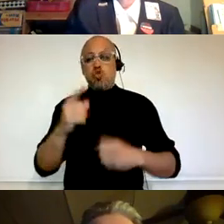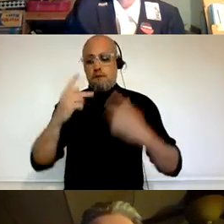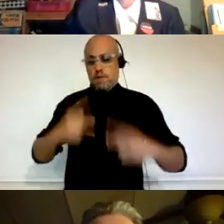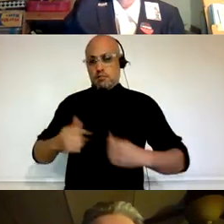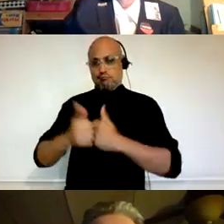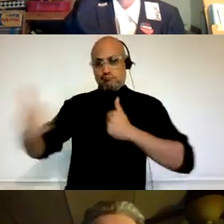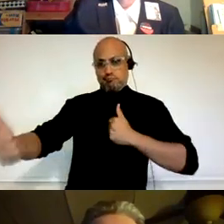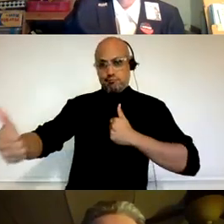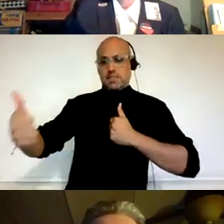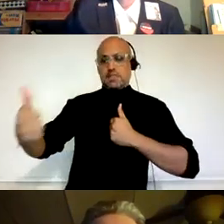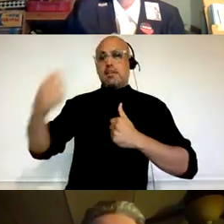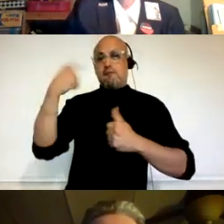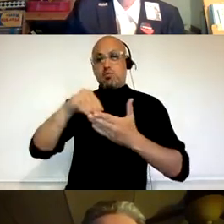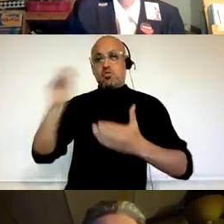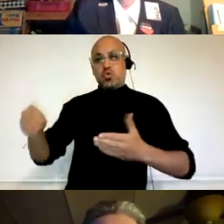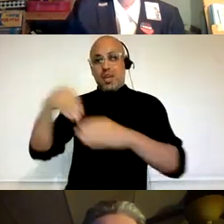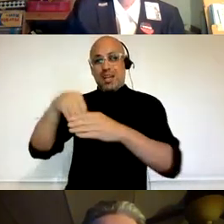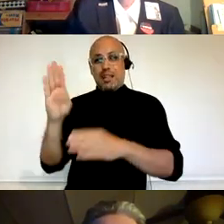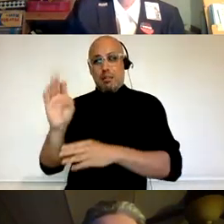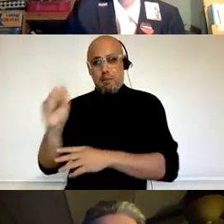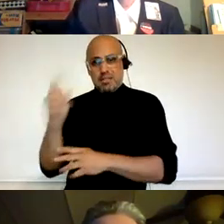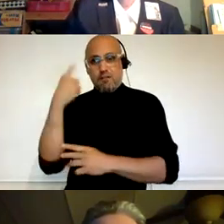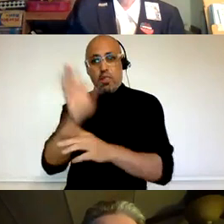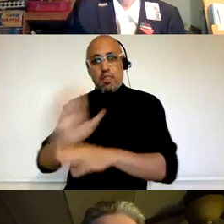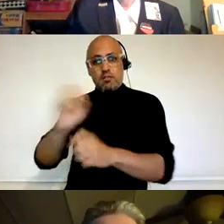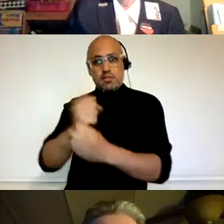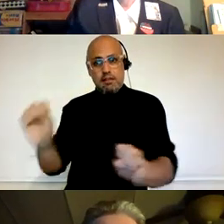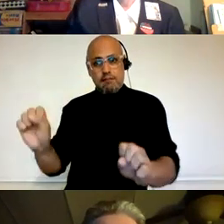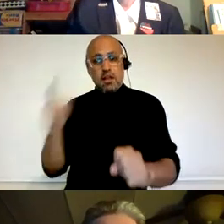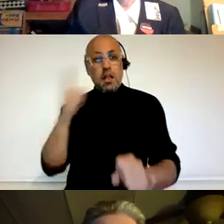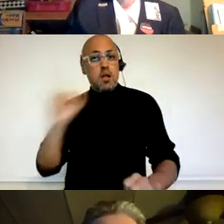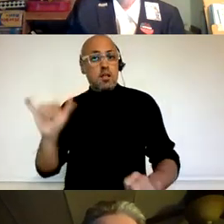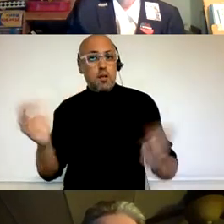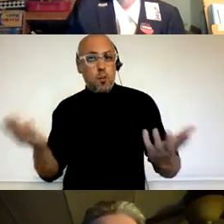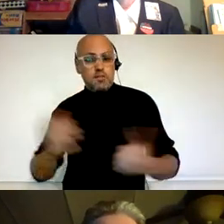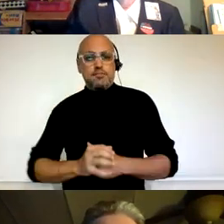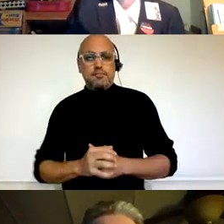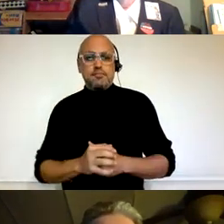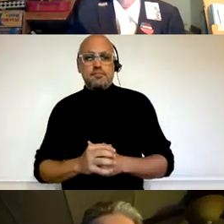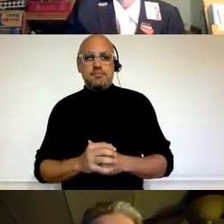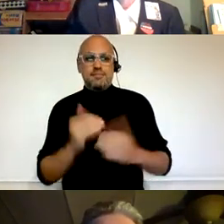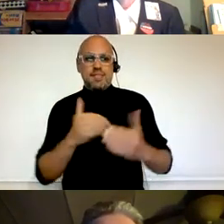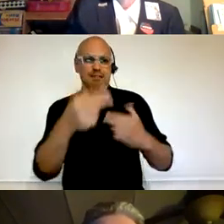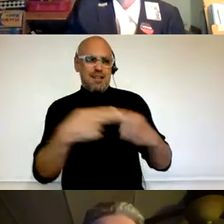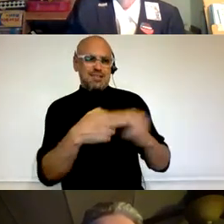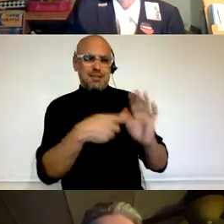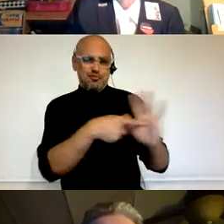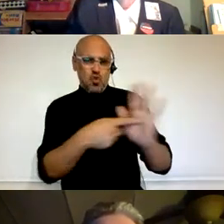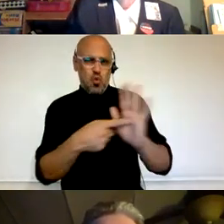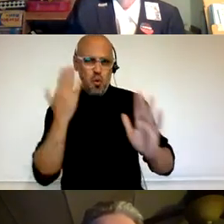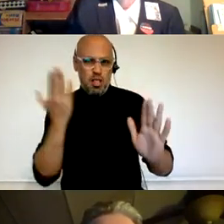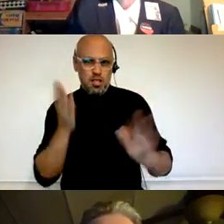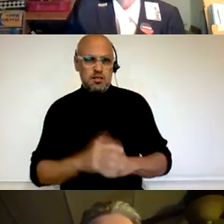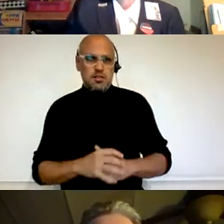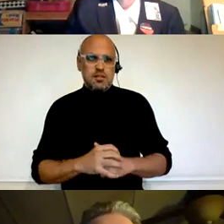students on school buses for their safety. And what this will look like is, and the next slide will also show what that looks